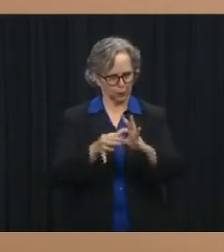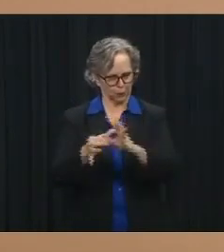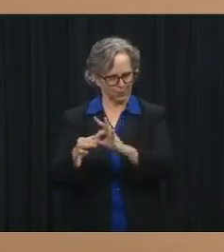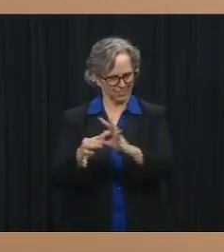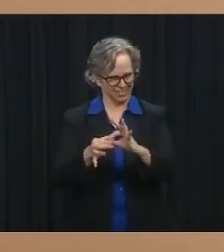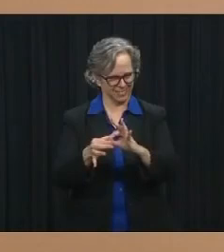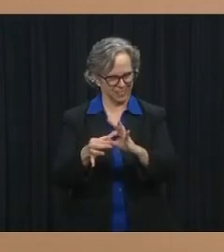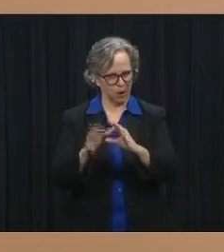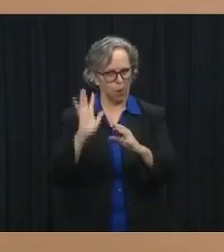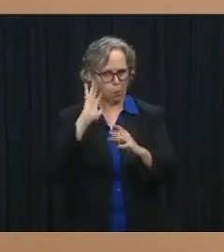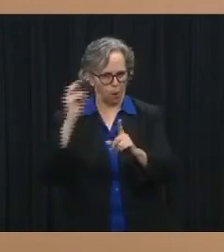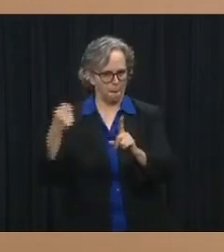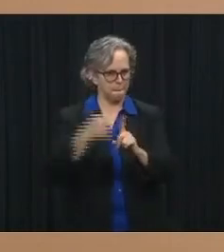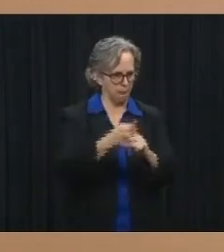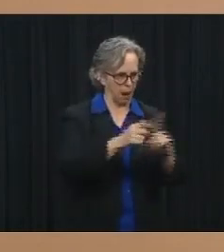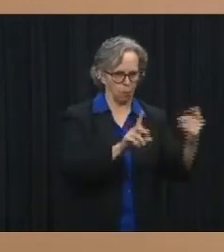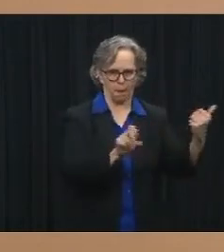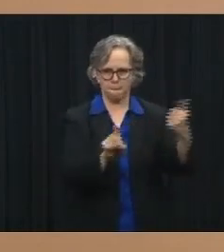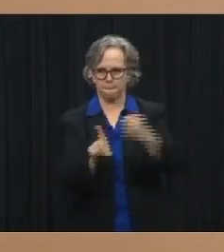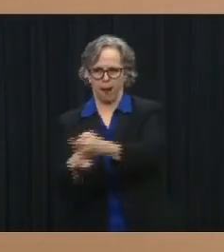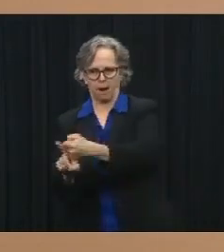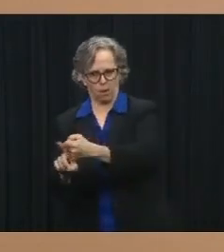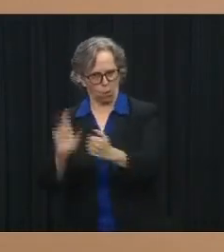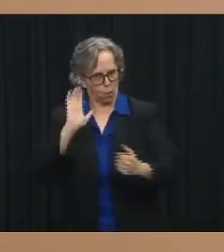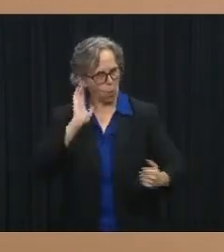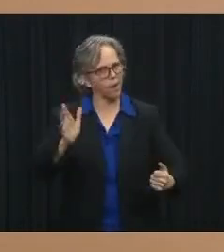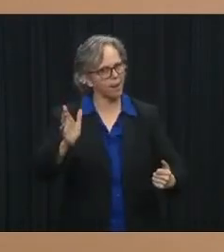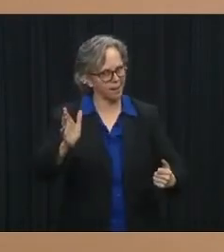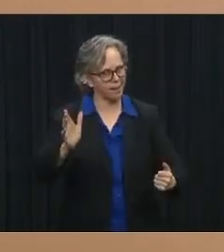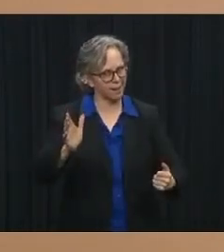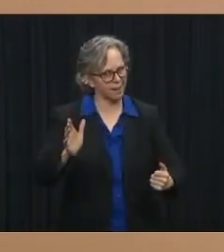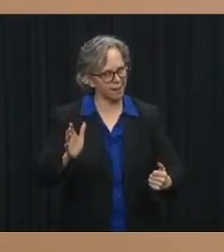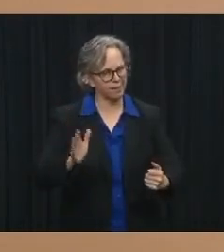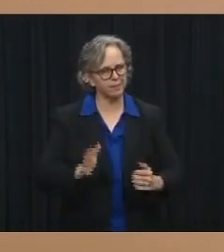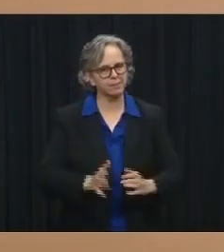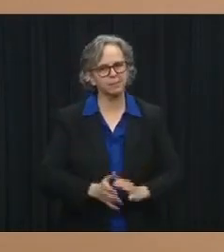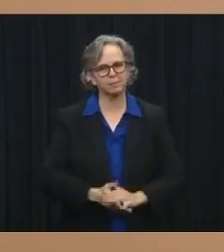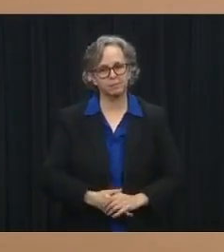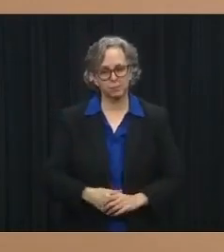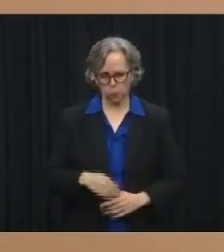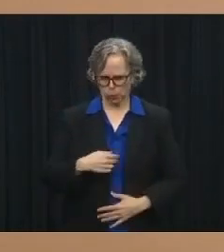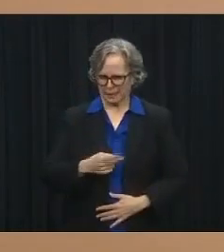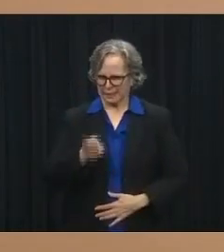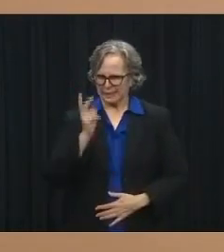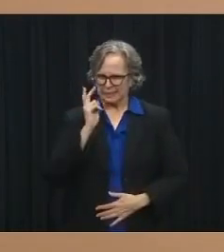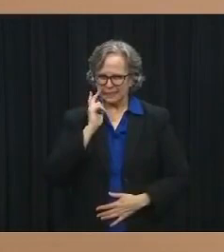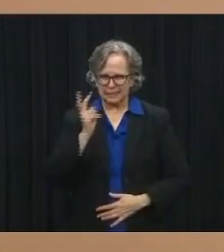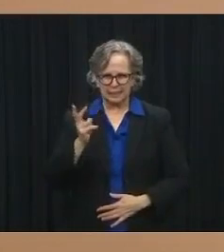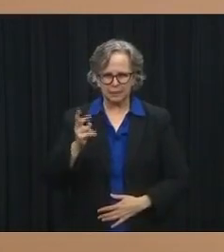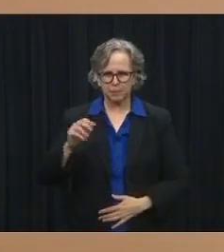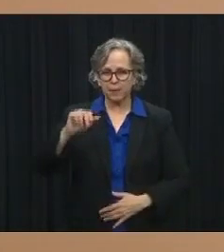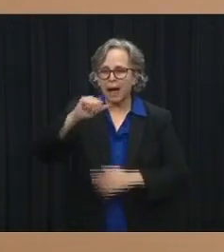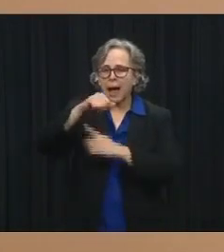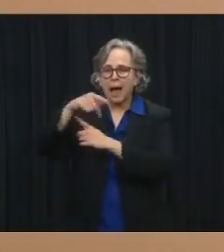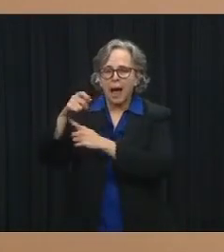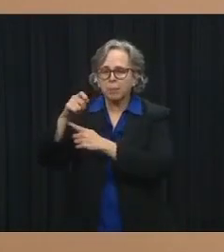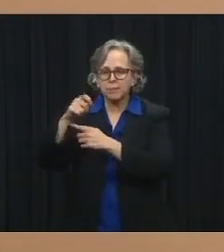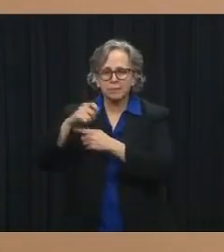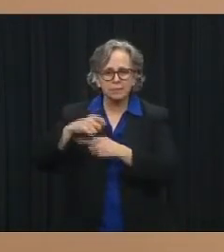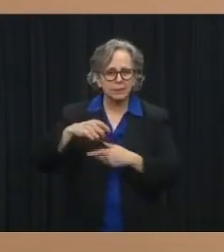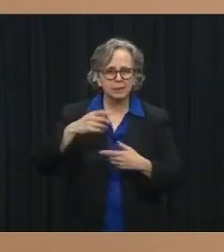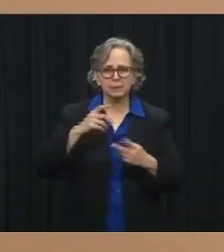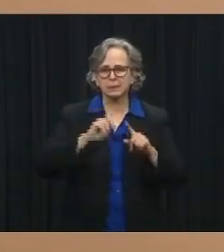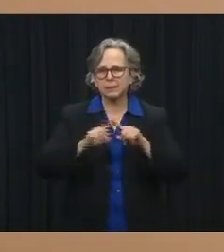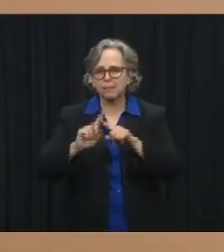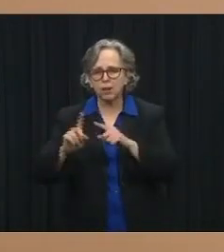puzzle, as well as learning from some of the apps, technology, the blood testing that is available in other countries like Asia,